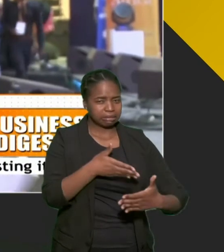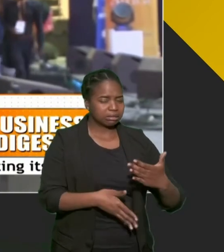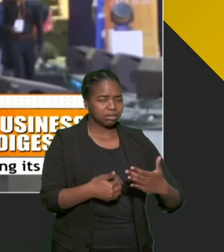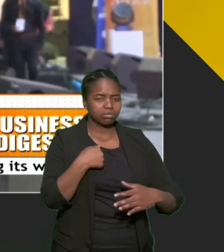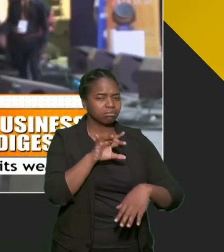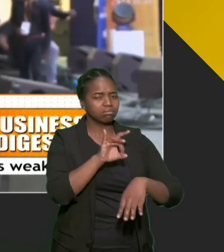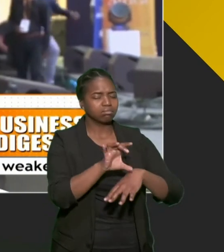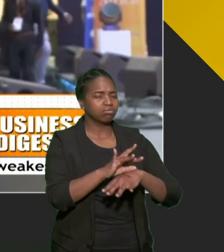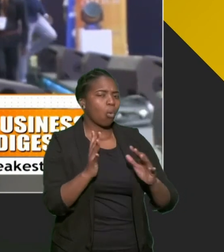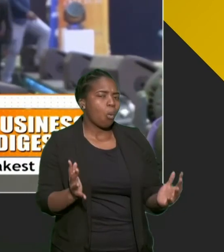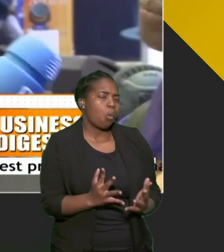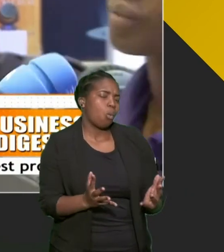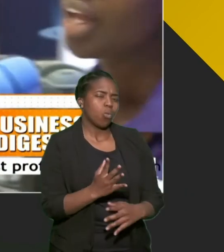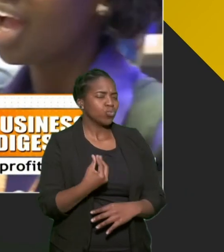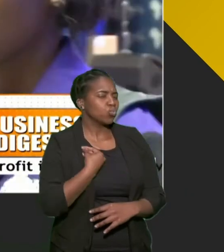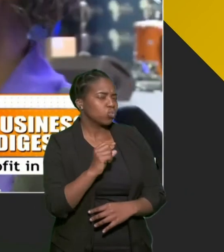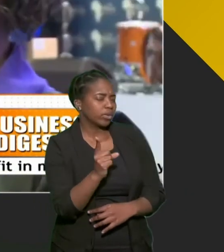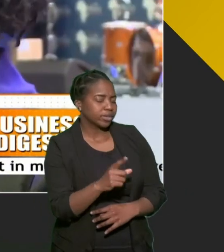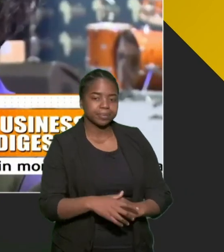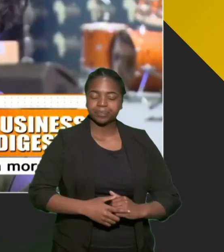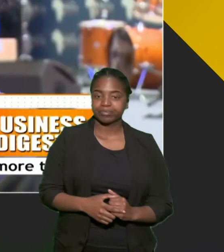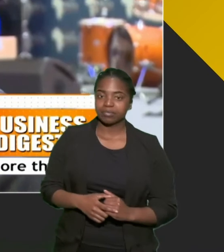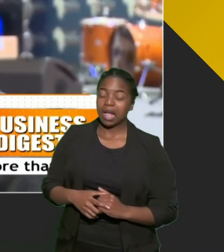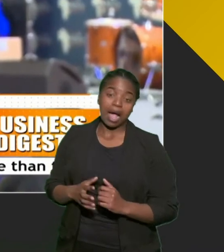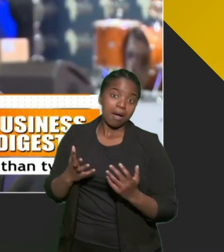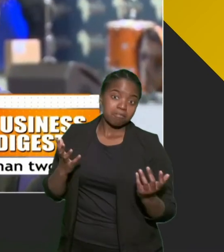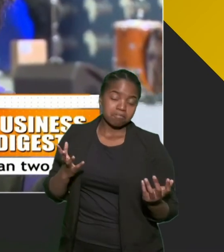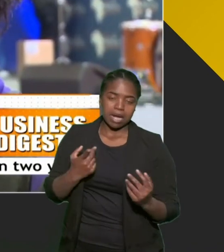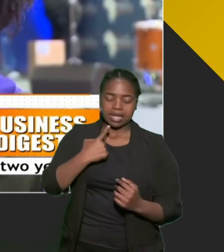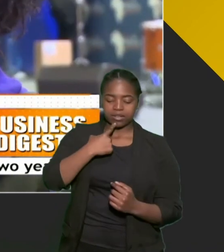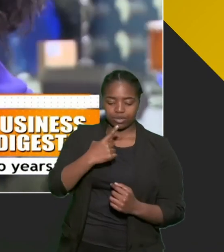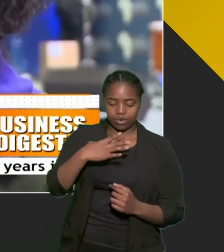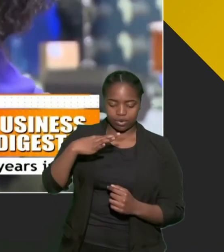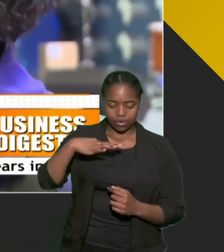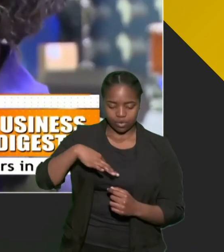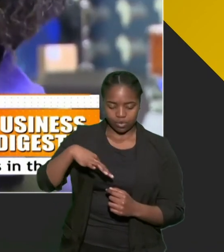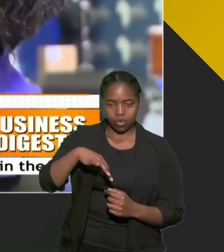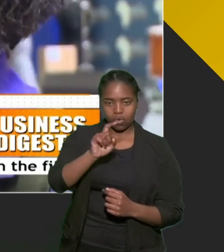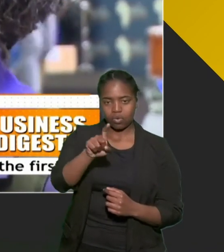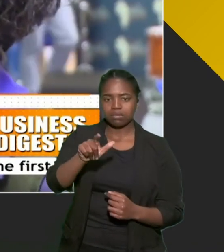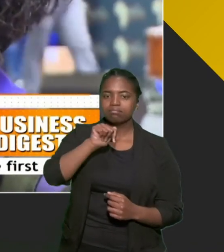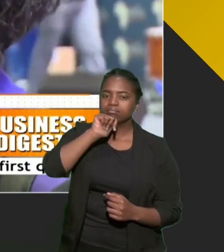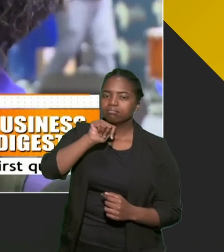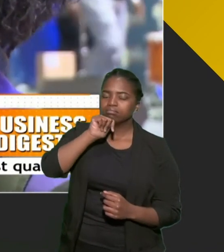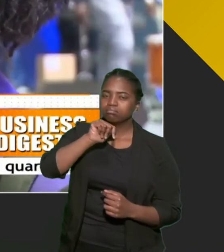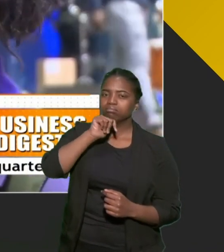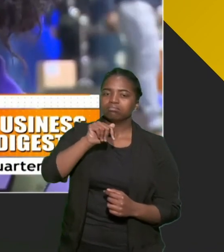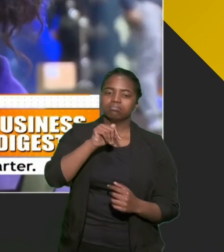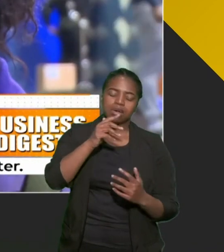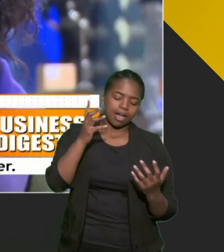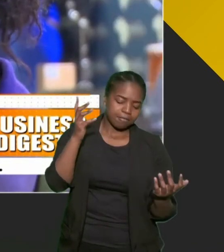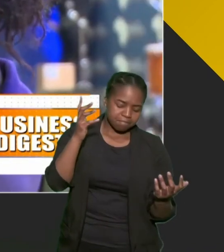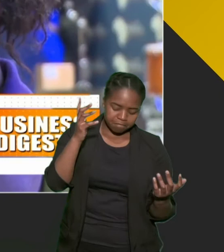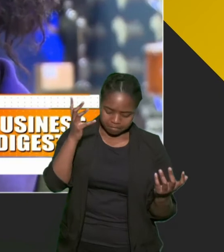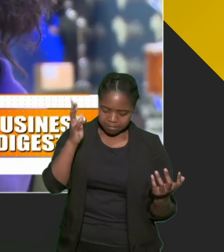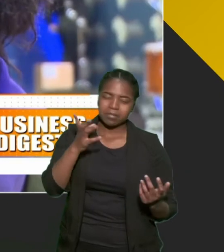kind of encouraging words would you give them? I can tell her, even if there is,